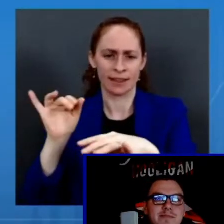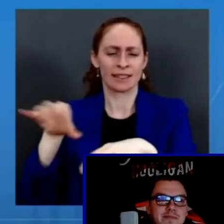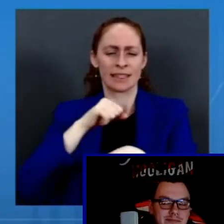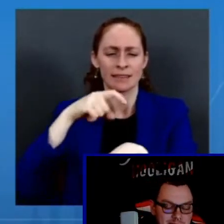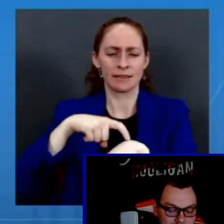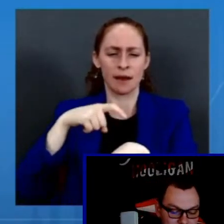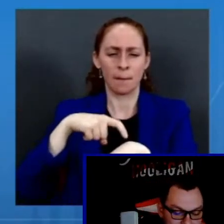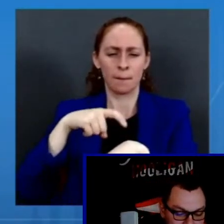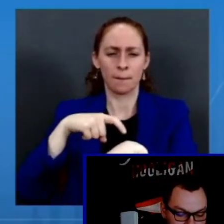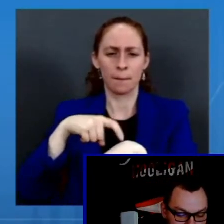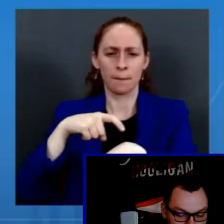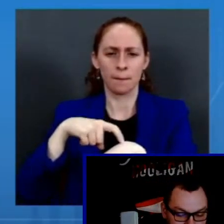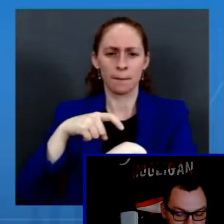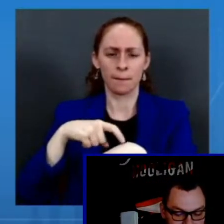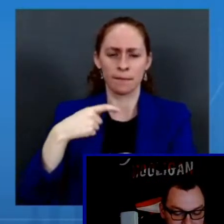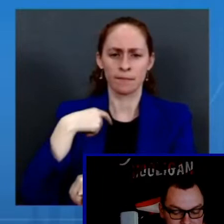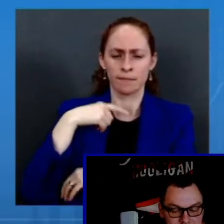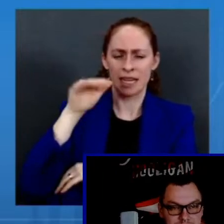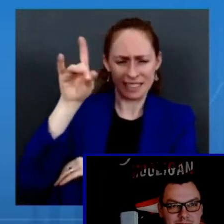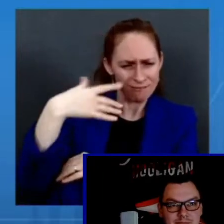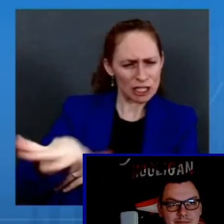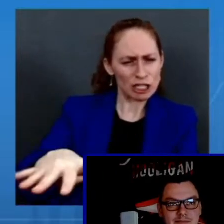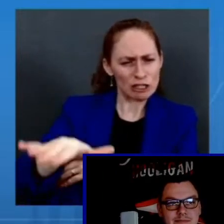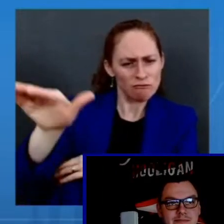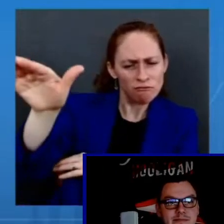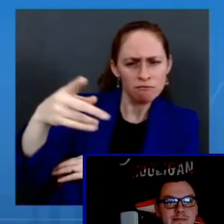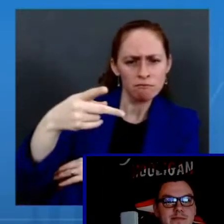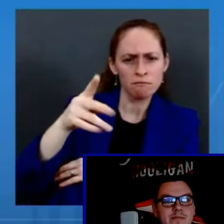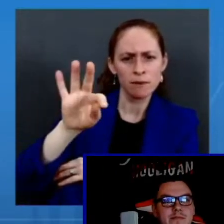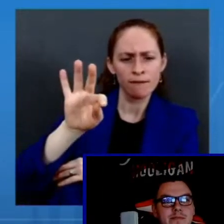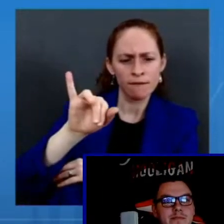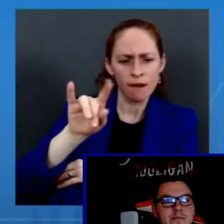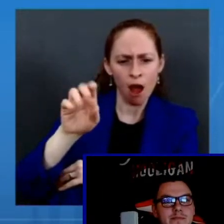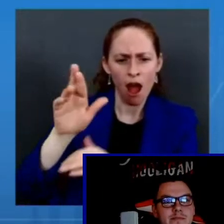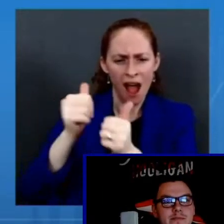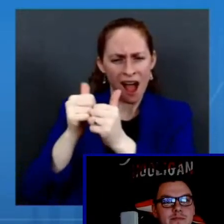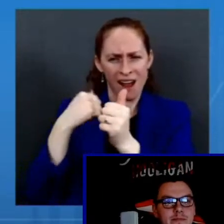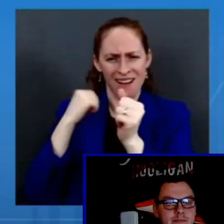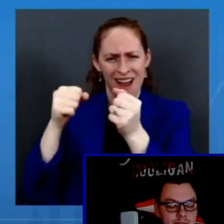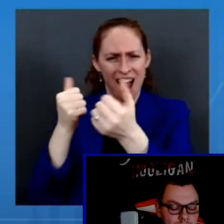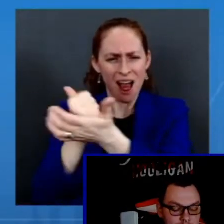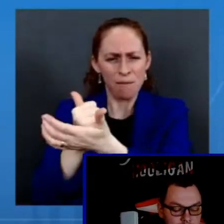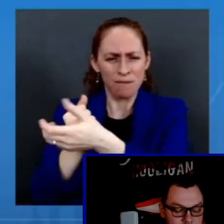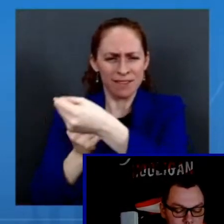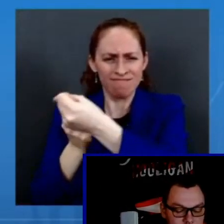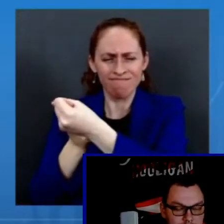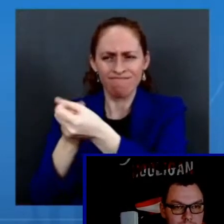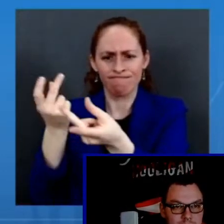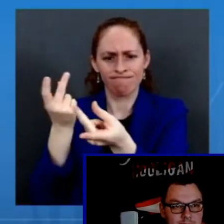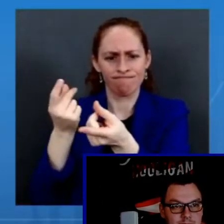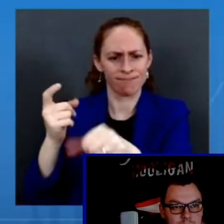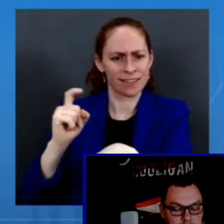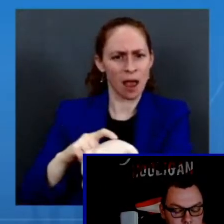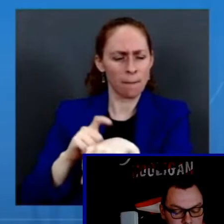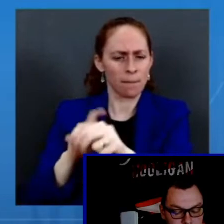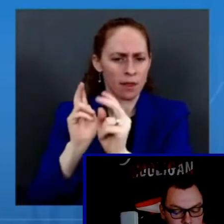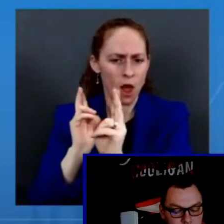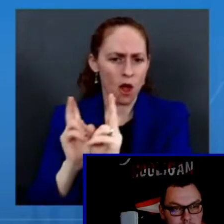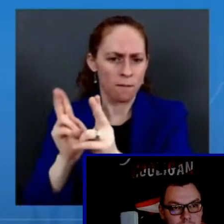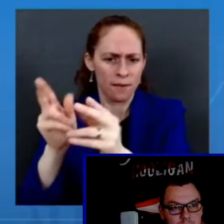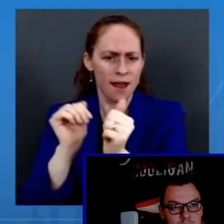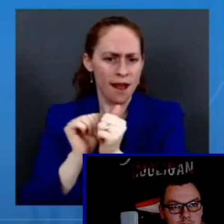any resources needed. We will have 265,000 treatment courses of Pfizer available in